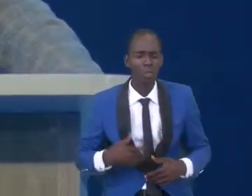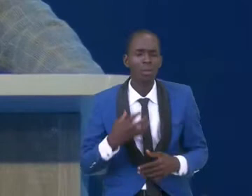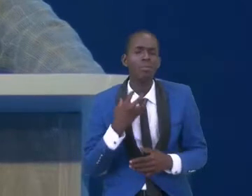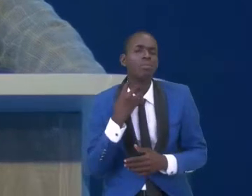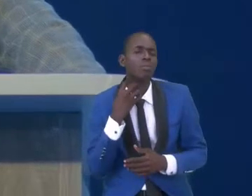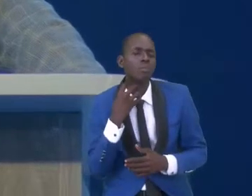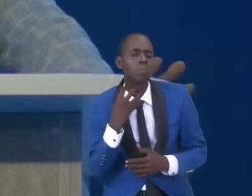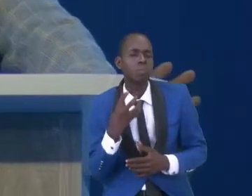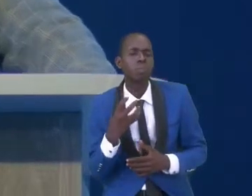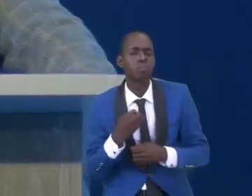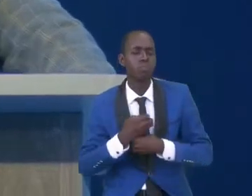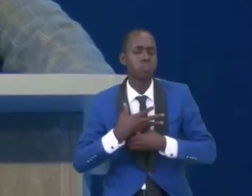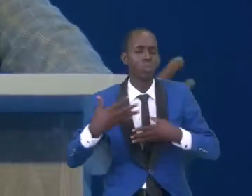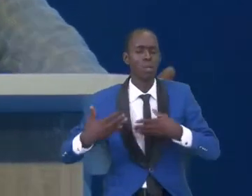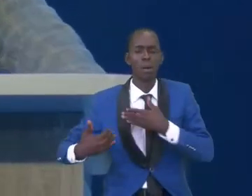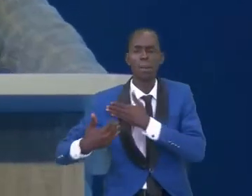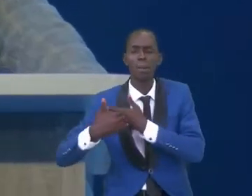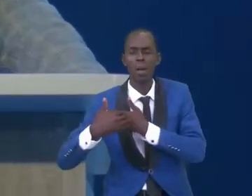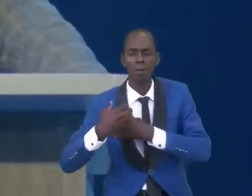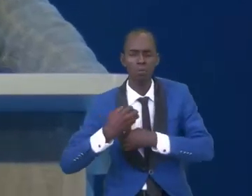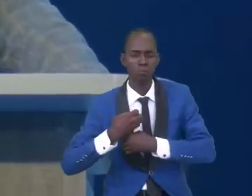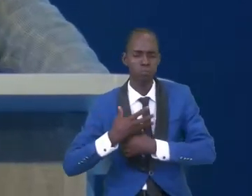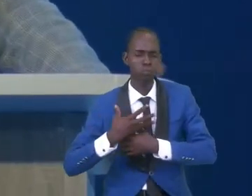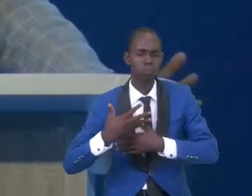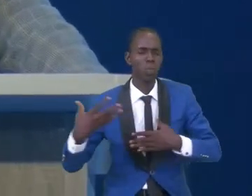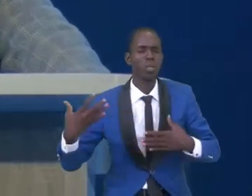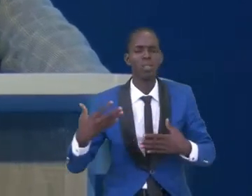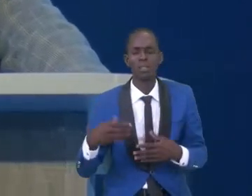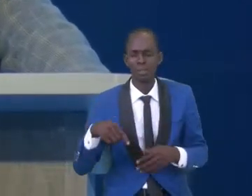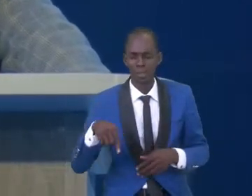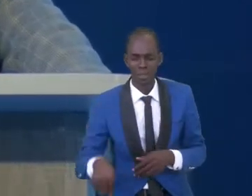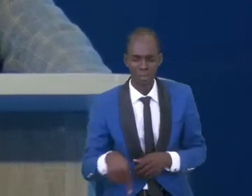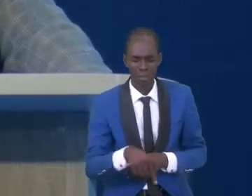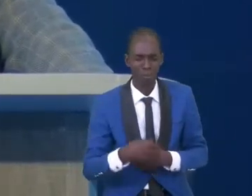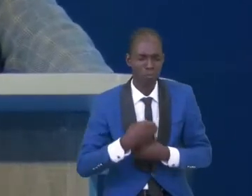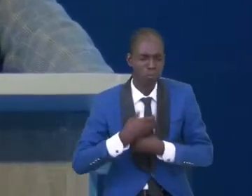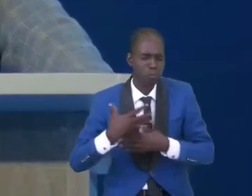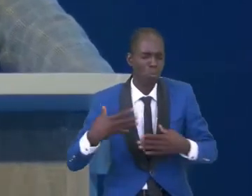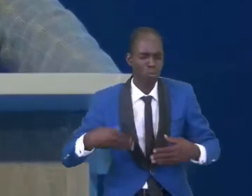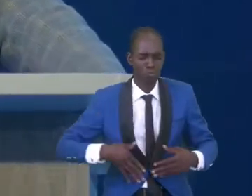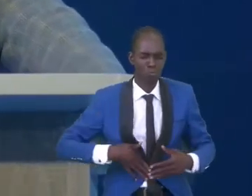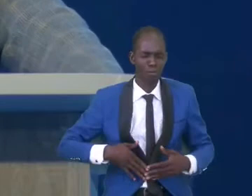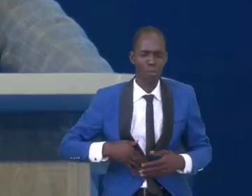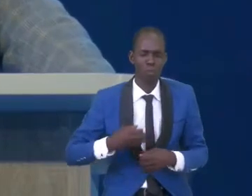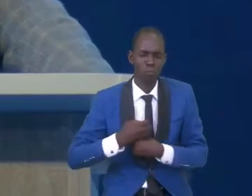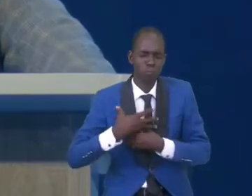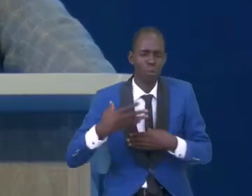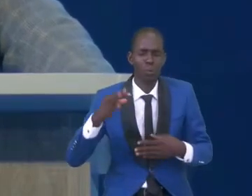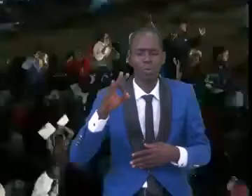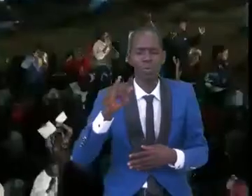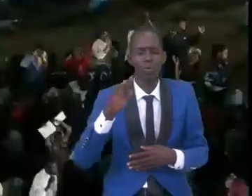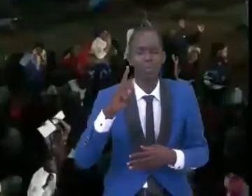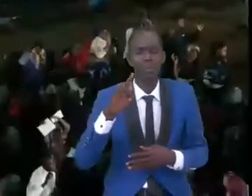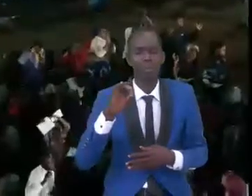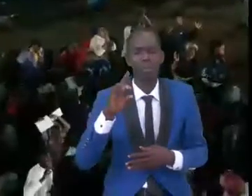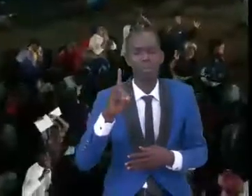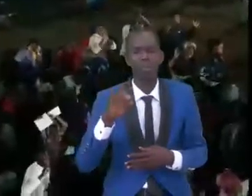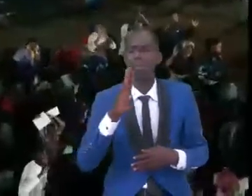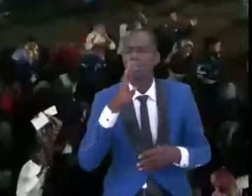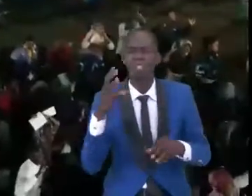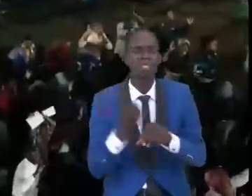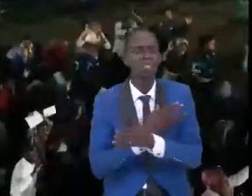hunchback, elephantiasis, hernia, fibroid, be taken away in Jesus' name.